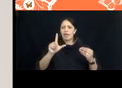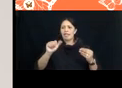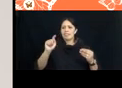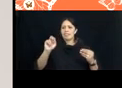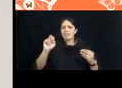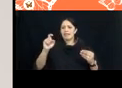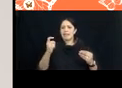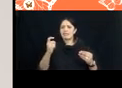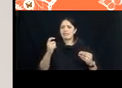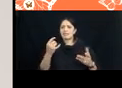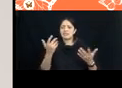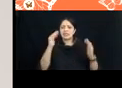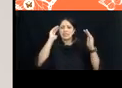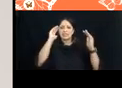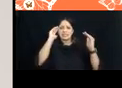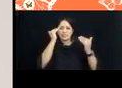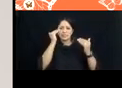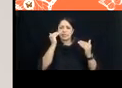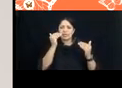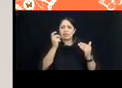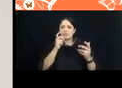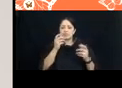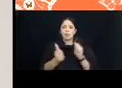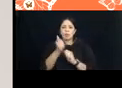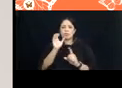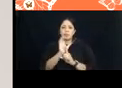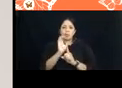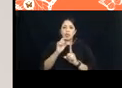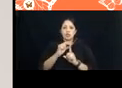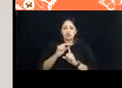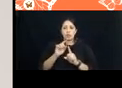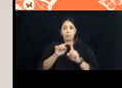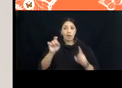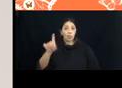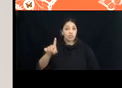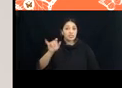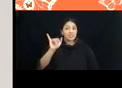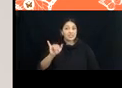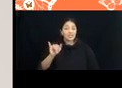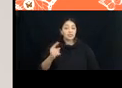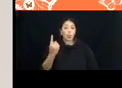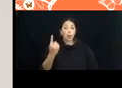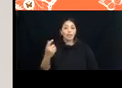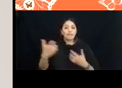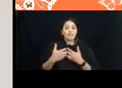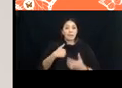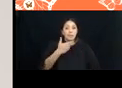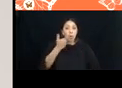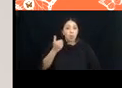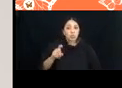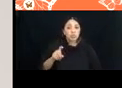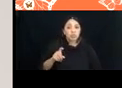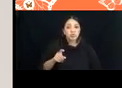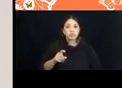latest hot term, right? Now question, okay, is that the one that fits me most? And also examine